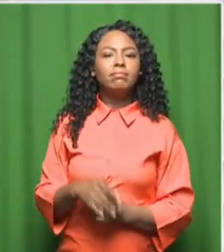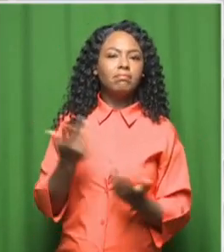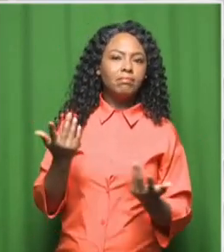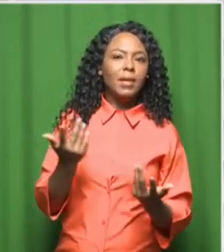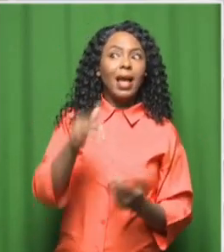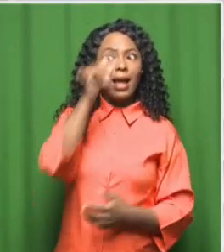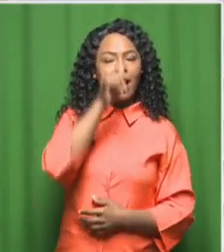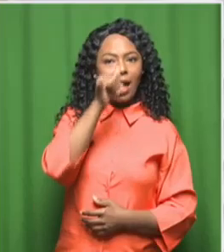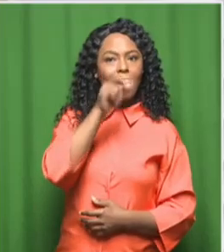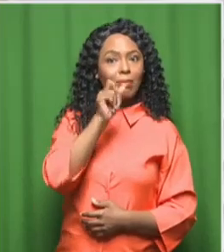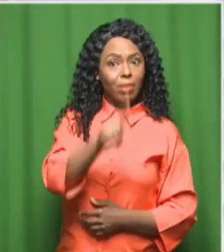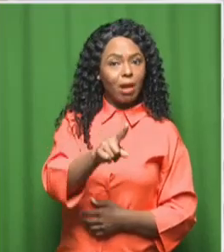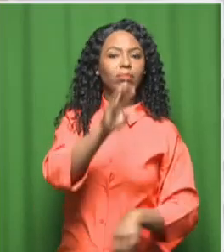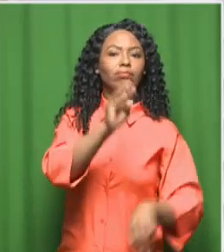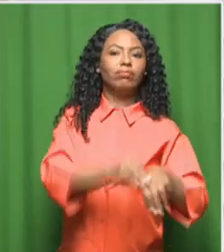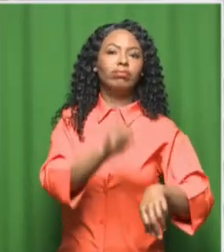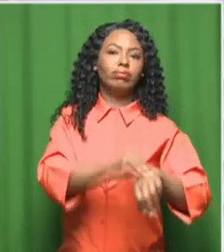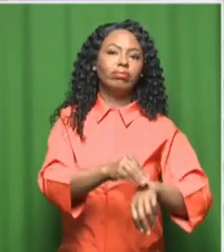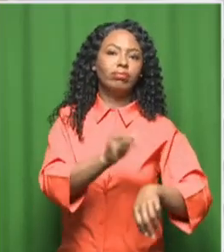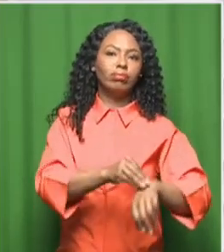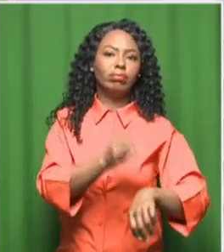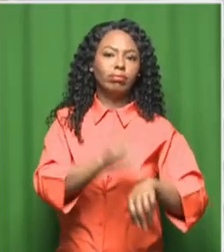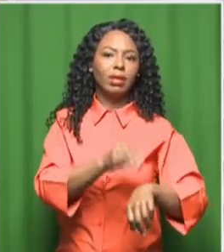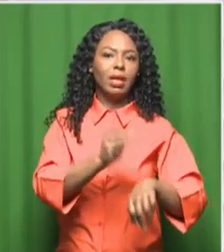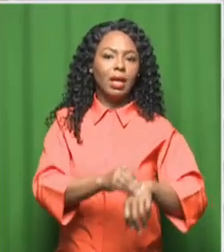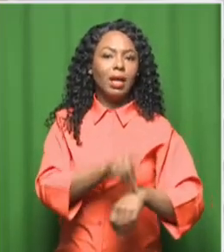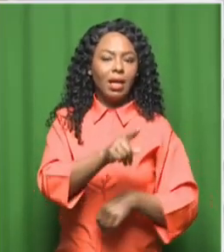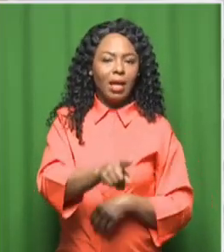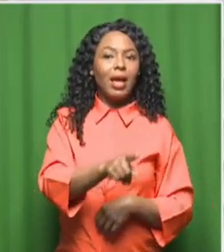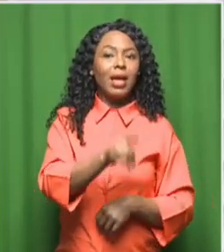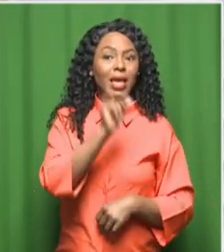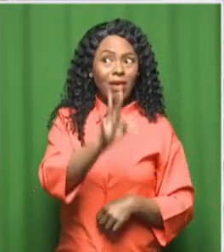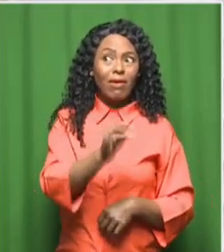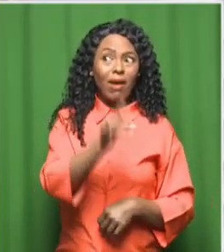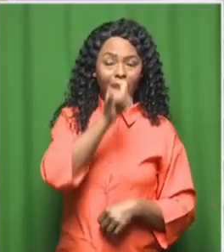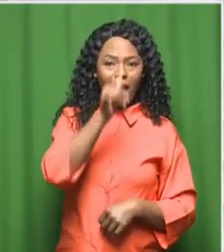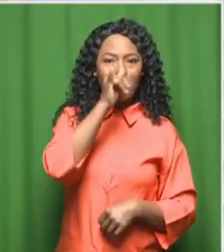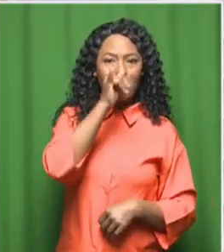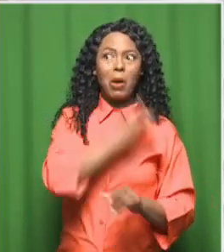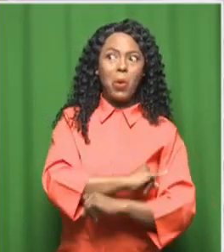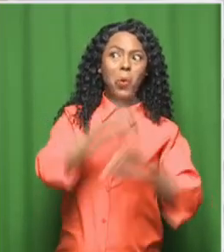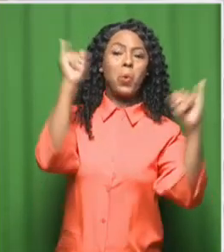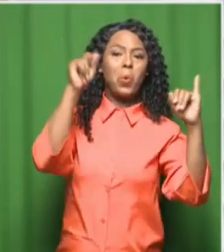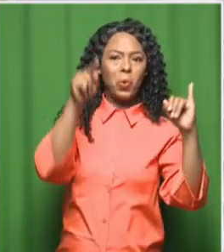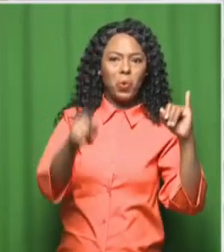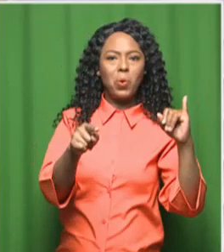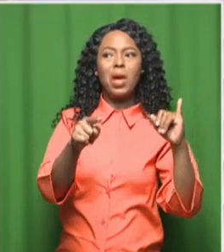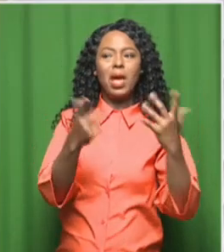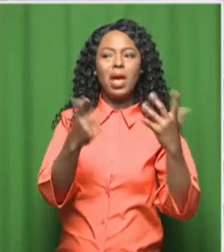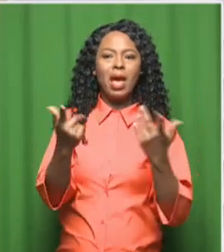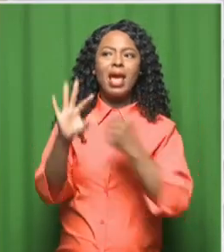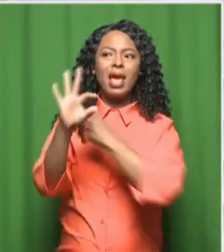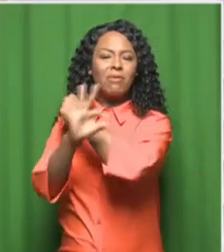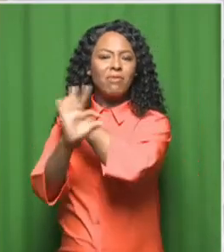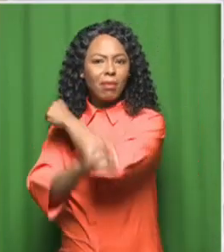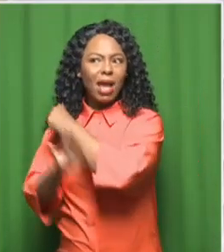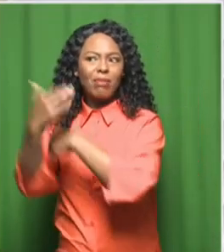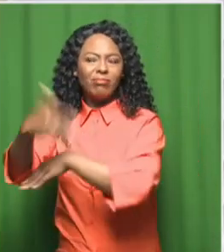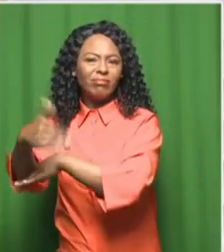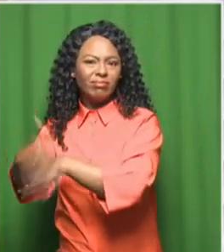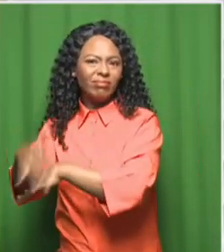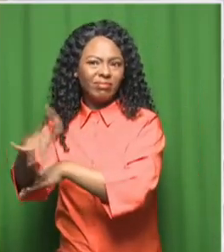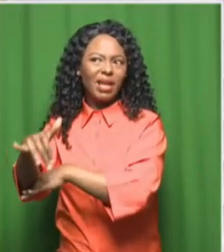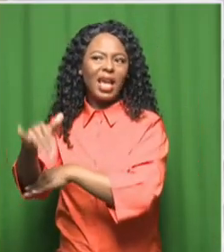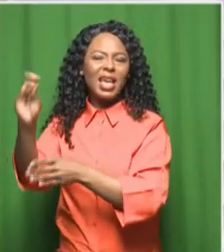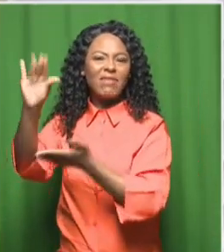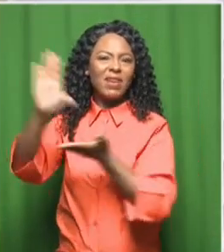crime is a big issue in that it prevents investments, both domestic investment and foreign investment. So ease of doing